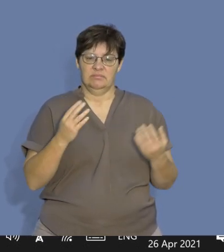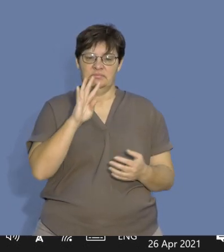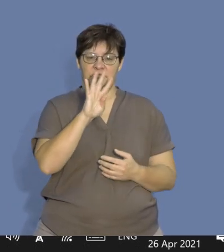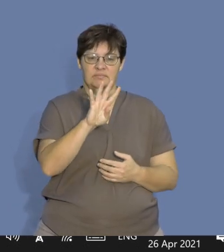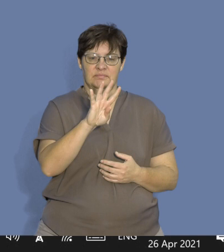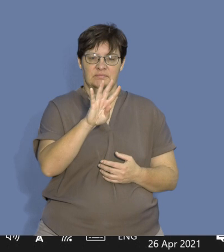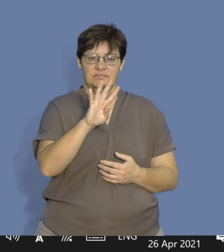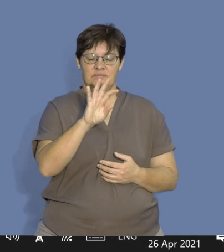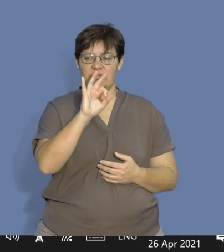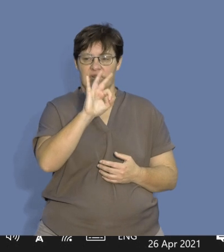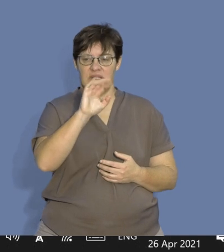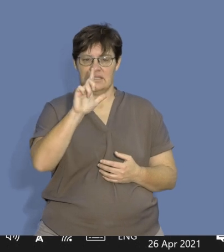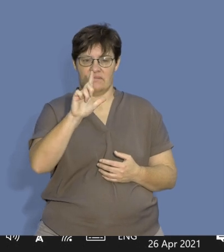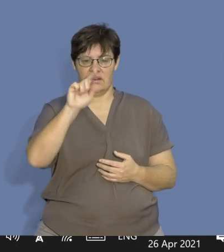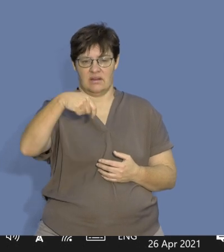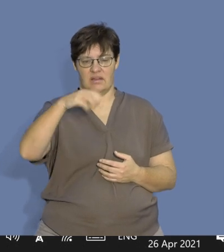an amount of